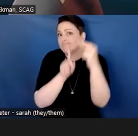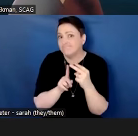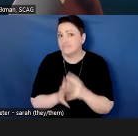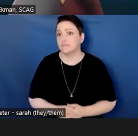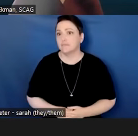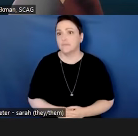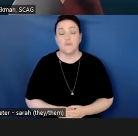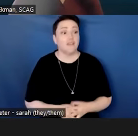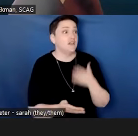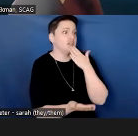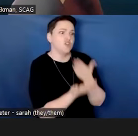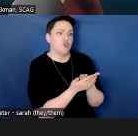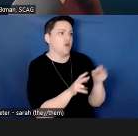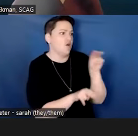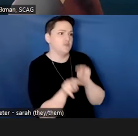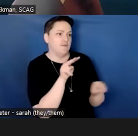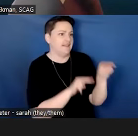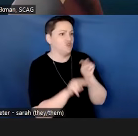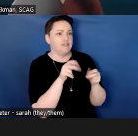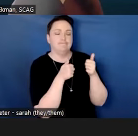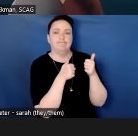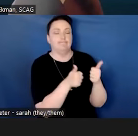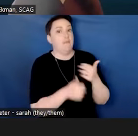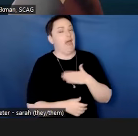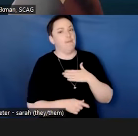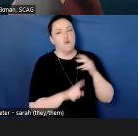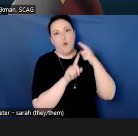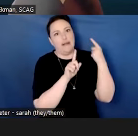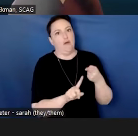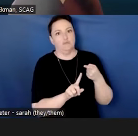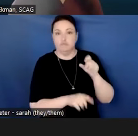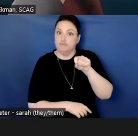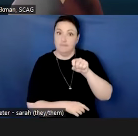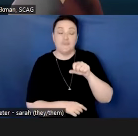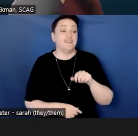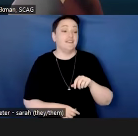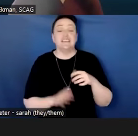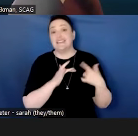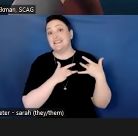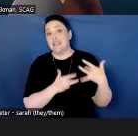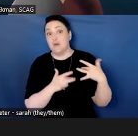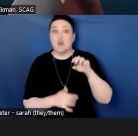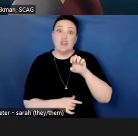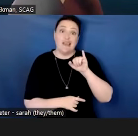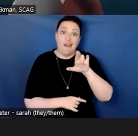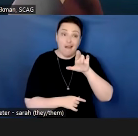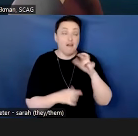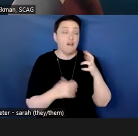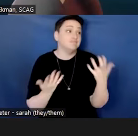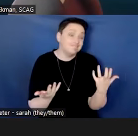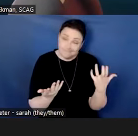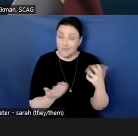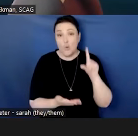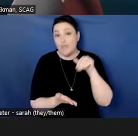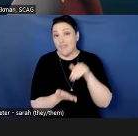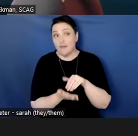That's a really good observation. I mean, like you pointed out, like, for example, a typical EIR, you have 1,000 pages, 2,000 pages.